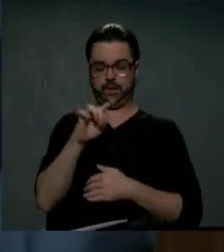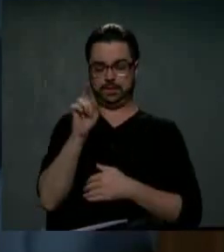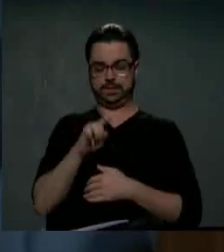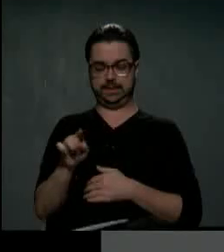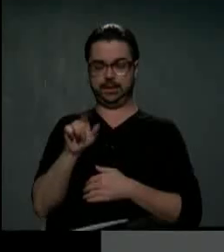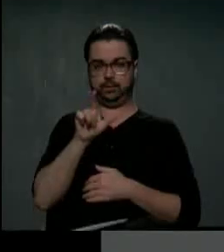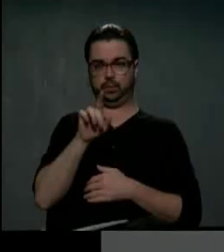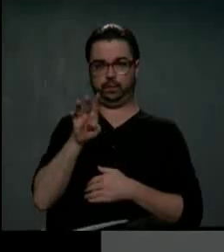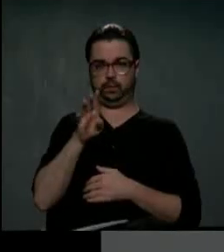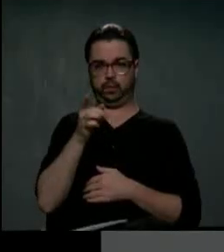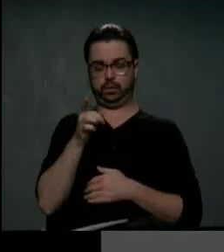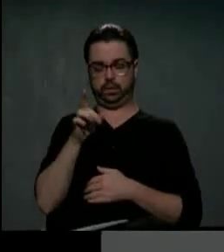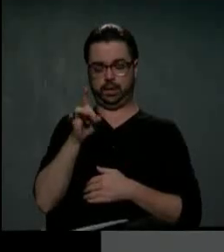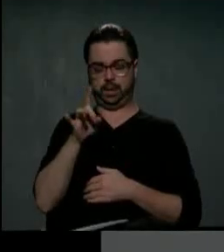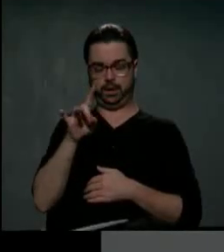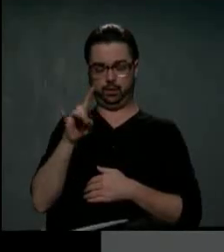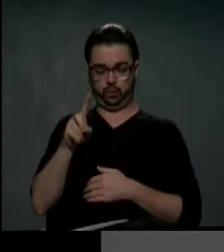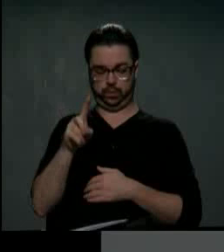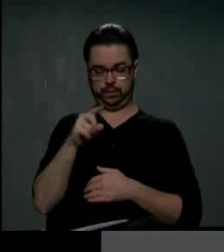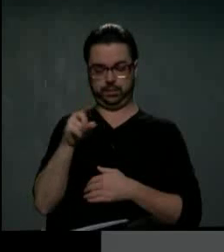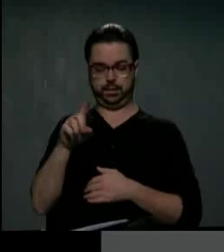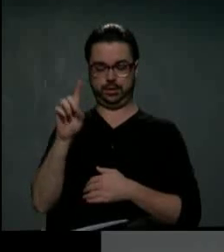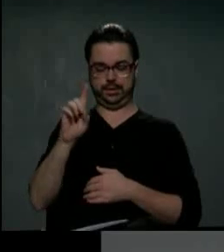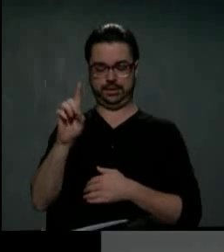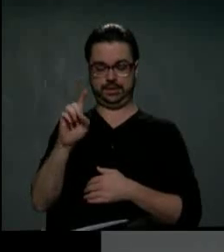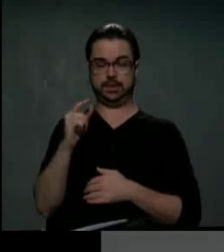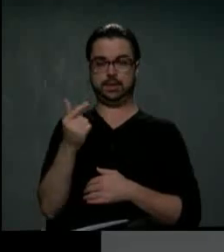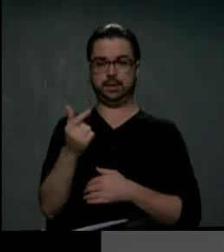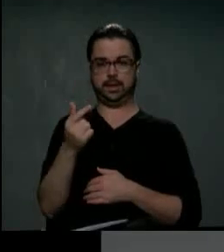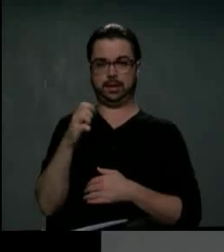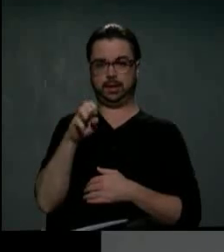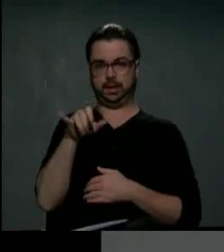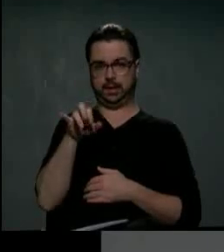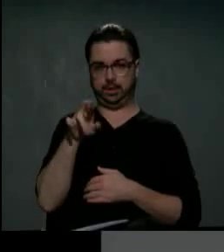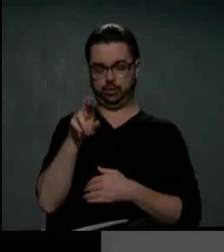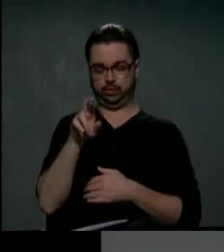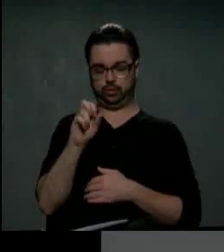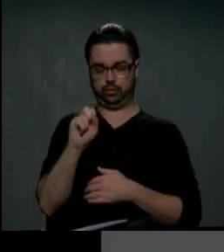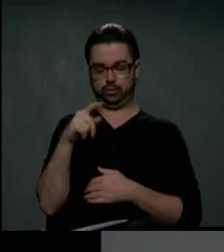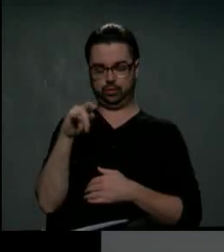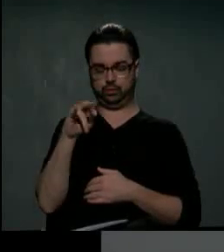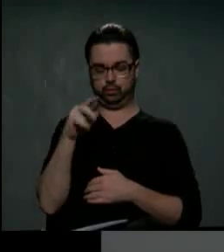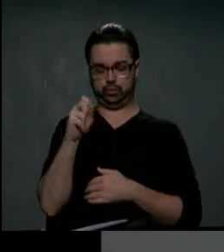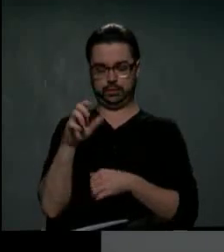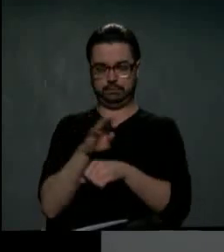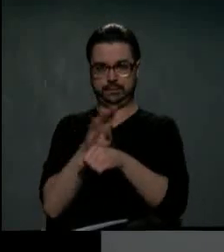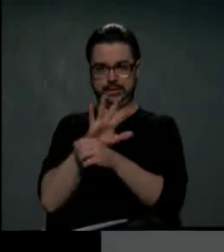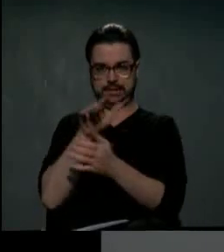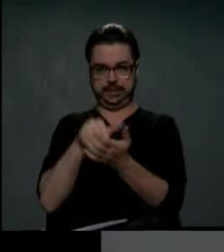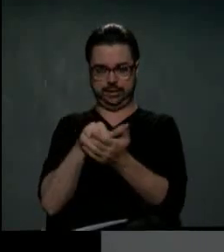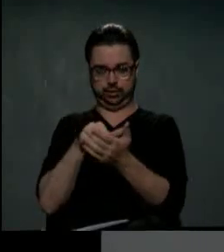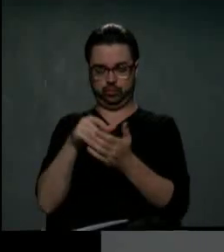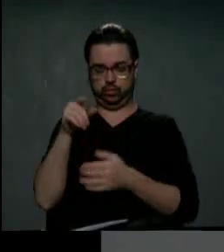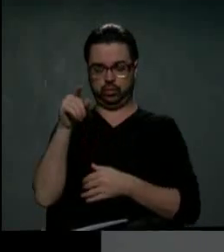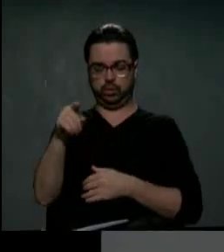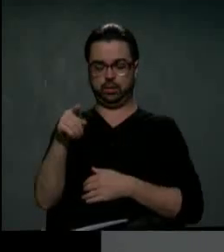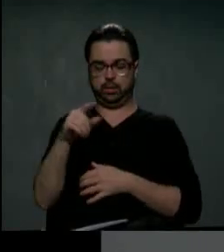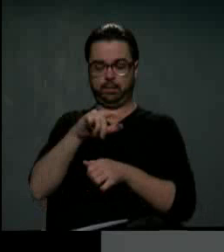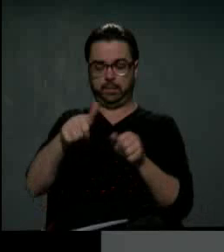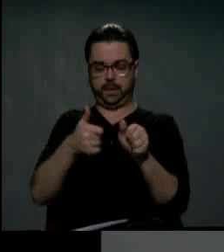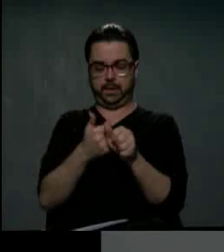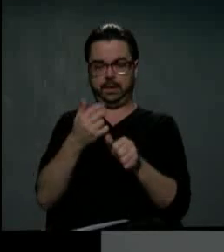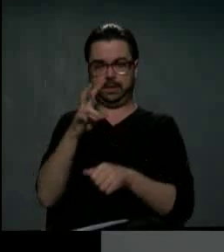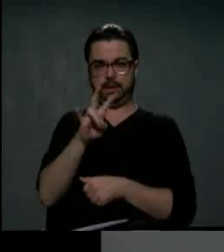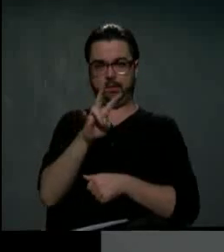Z-2481-D, Geyer Springs Business Center, short form PCD, located behind 7315 Geyer Springs Road. The applicant failed to